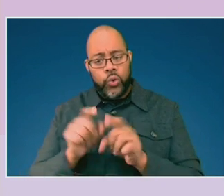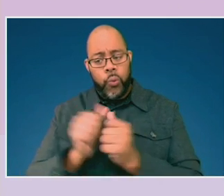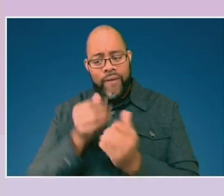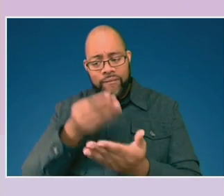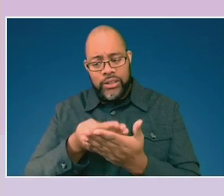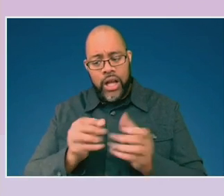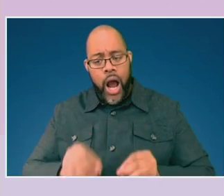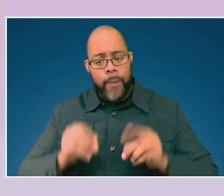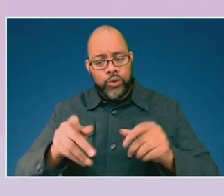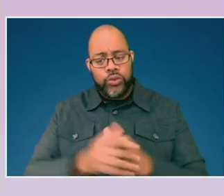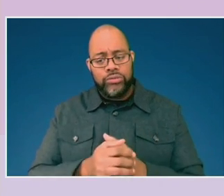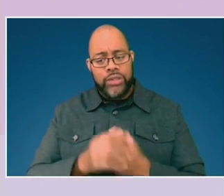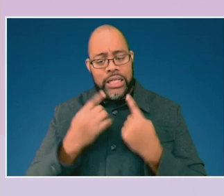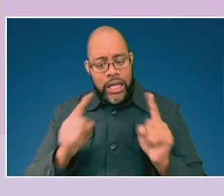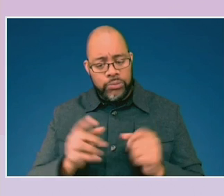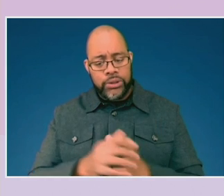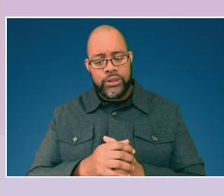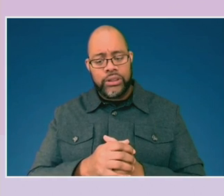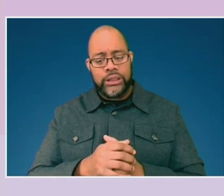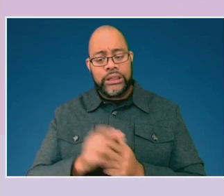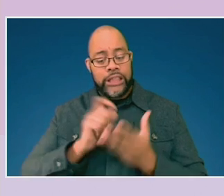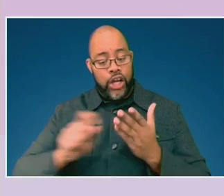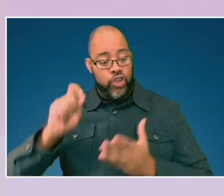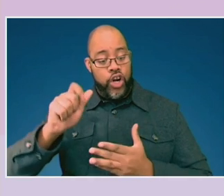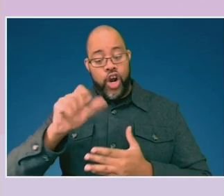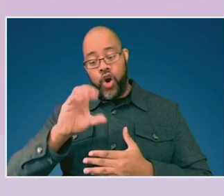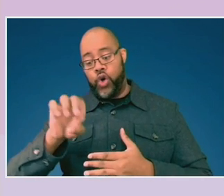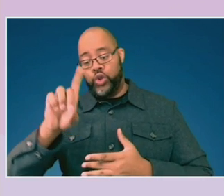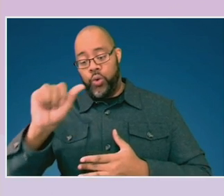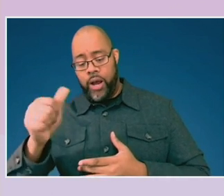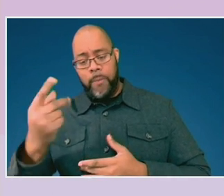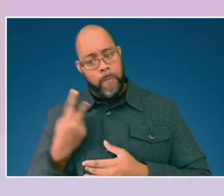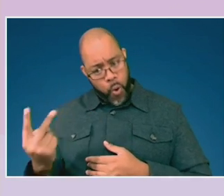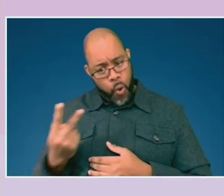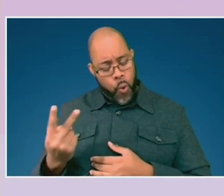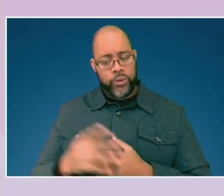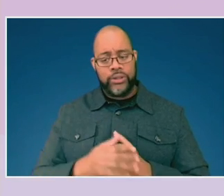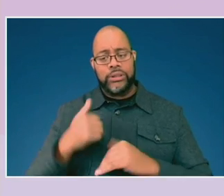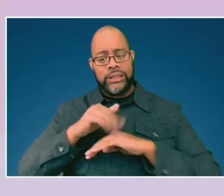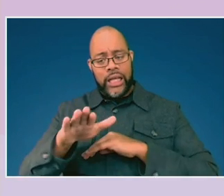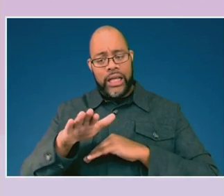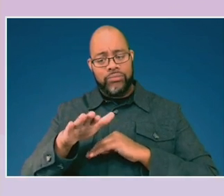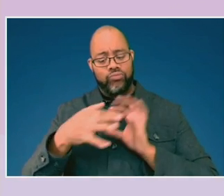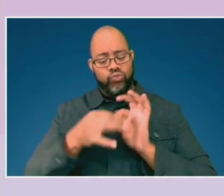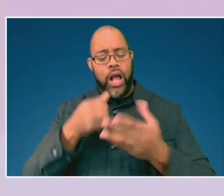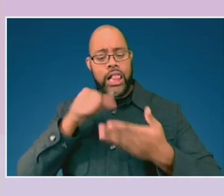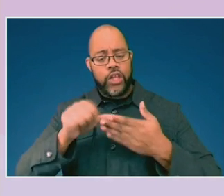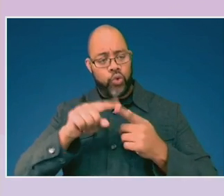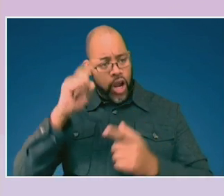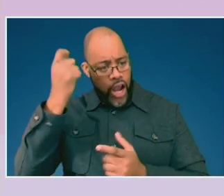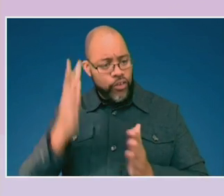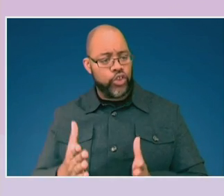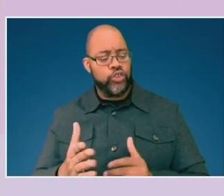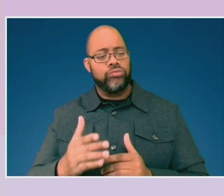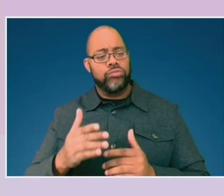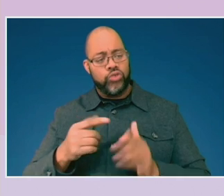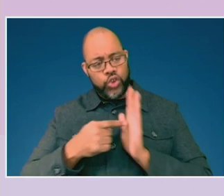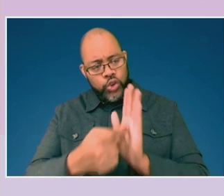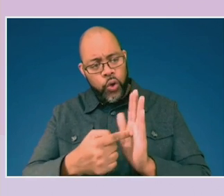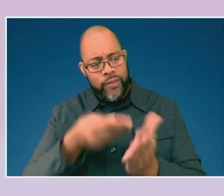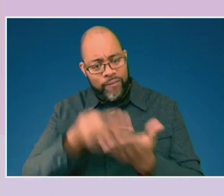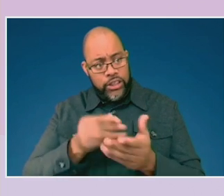opportunity announcement, Secretary Cardona and I sent out a joint letter to governors to highlight this funding